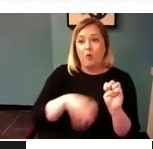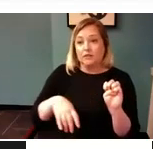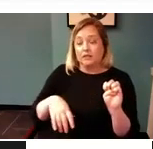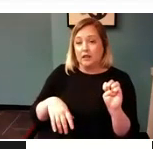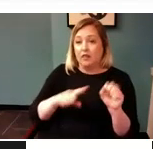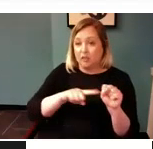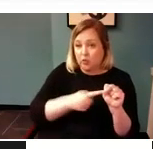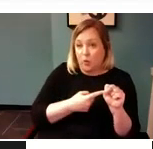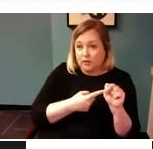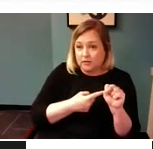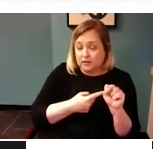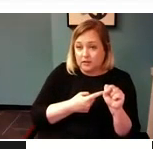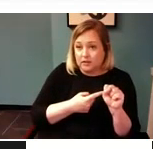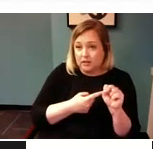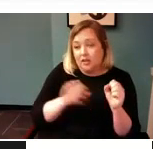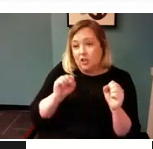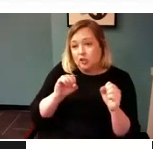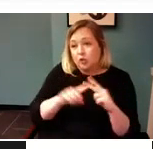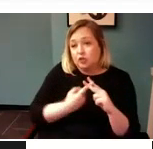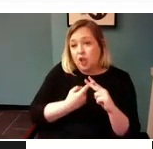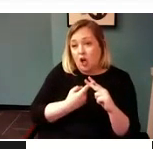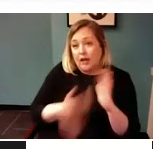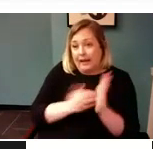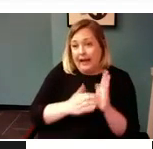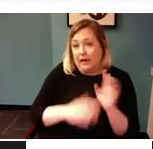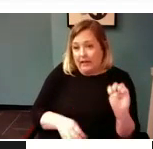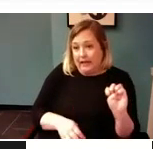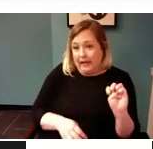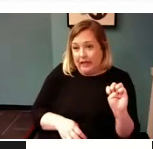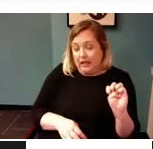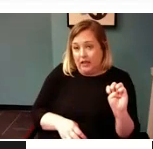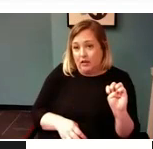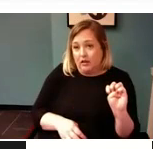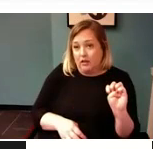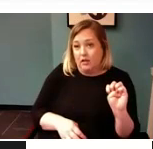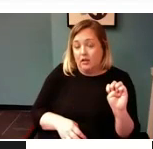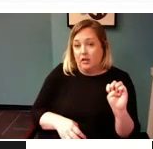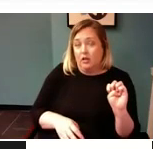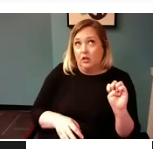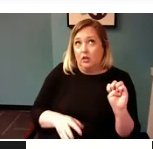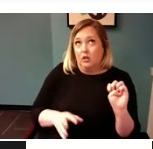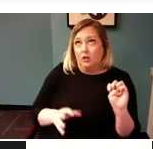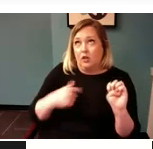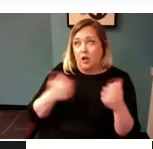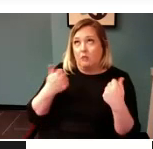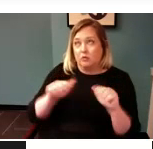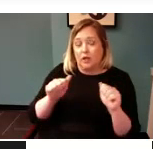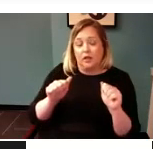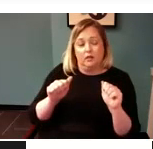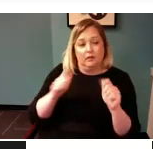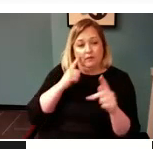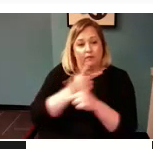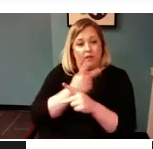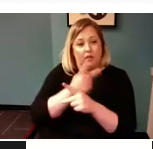start exploring E in this reverse, from this reversed graph, the ordering is, so let me just clarify it a bit better.